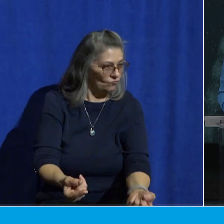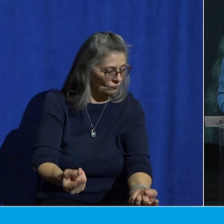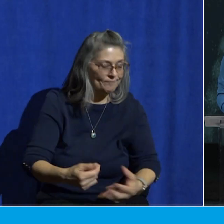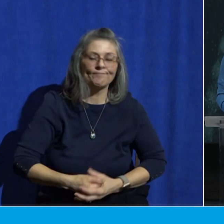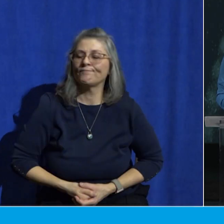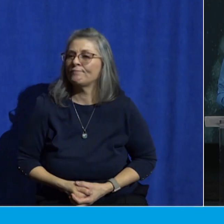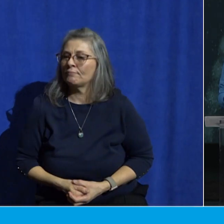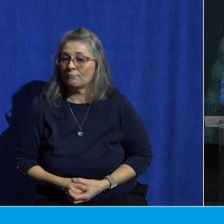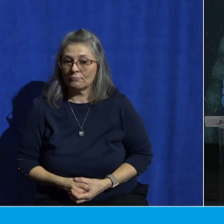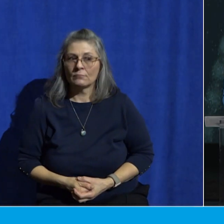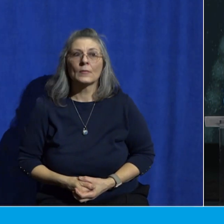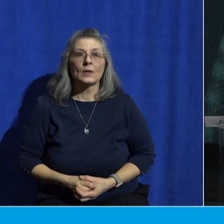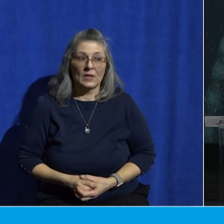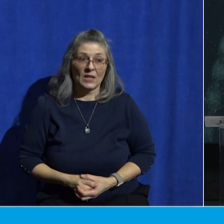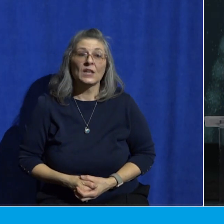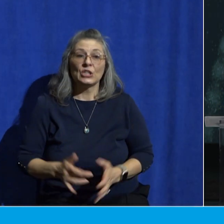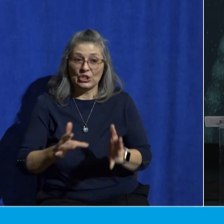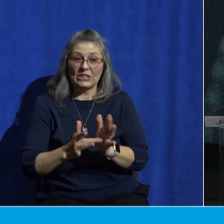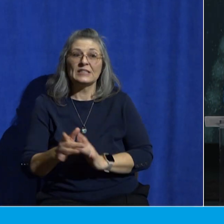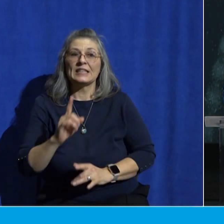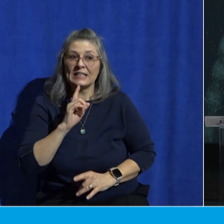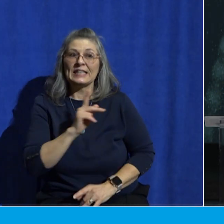king they needed.